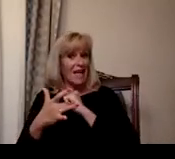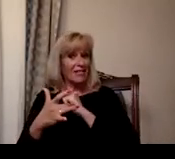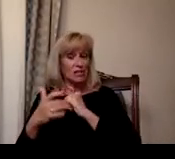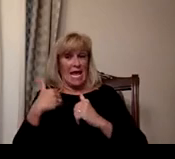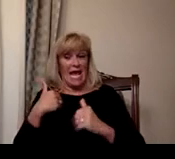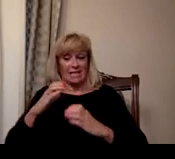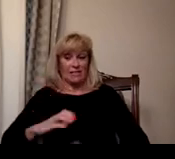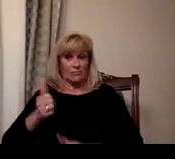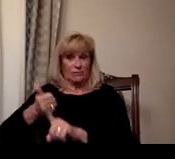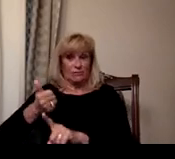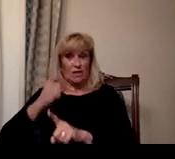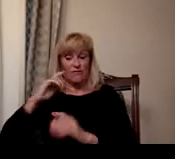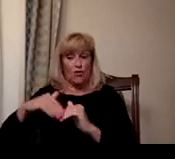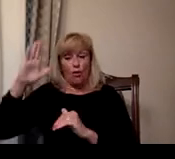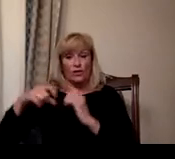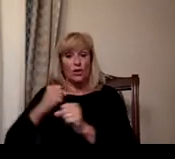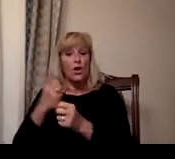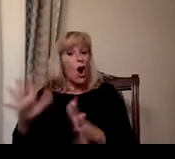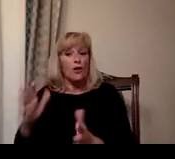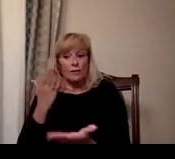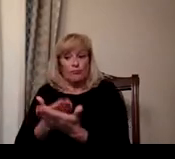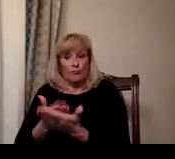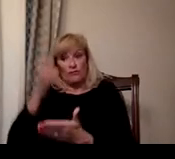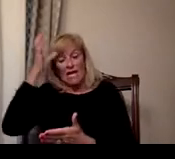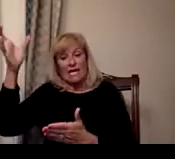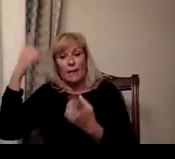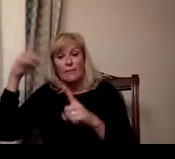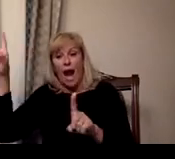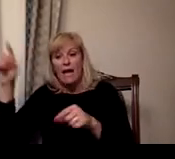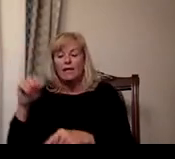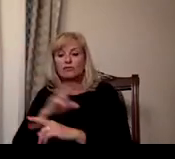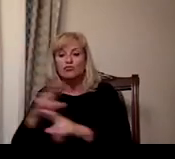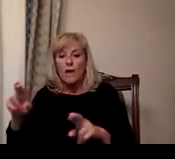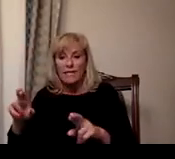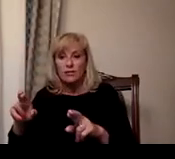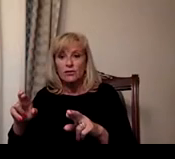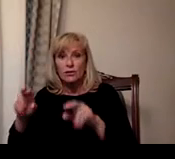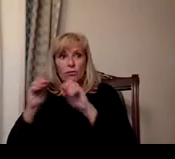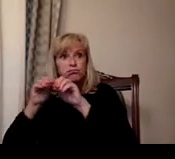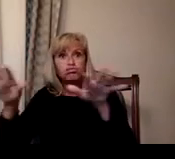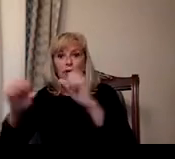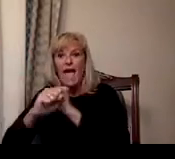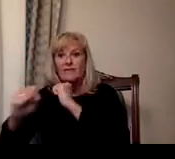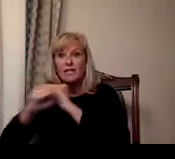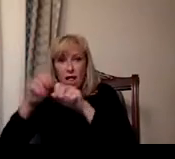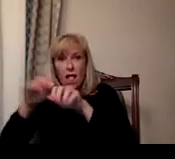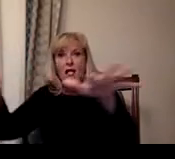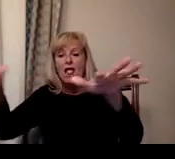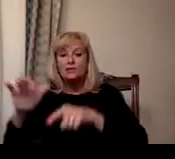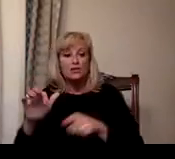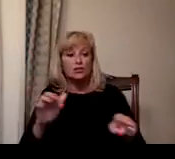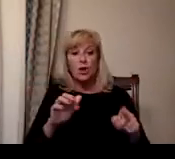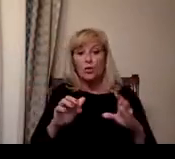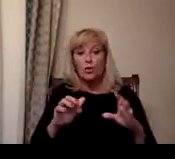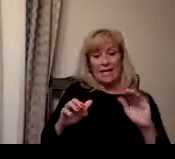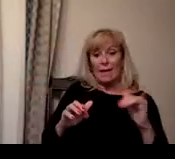over a year, and he already had proof of concept and was ready to scale. So between those two, it was a match made